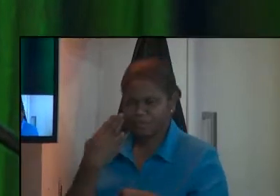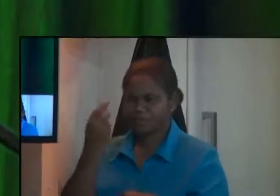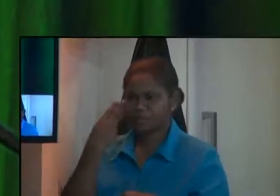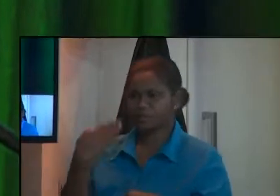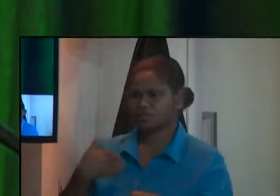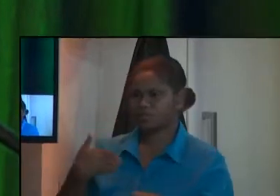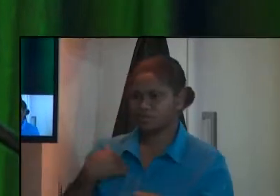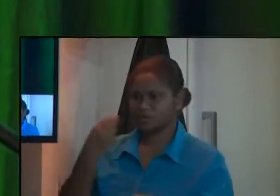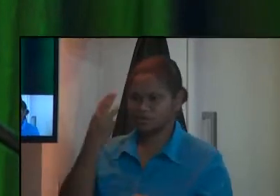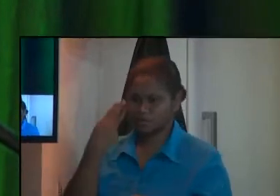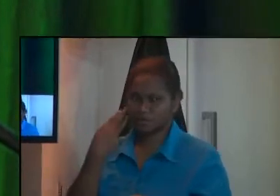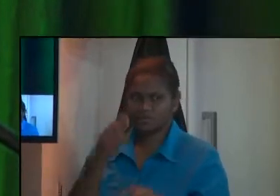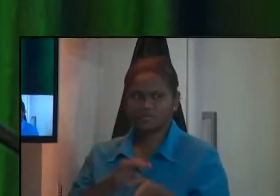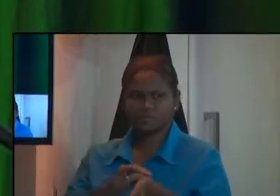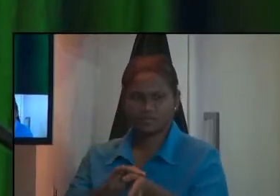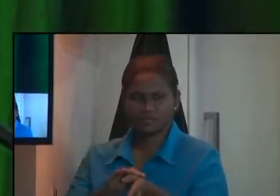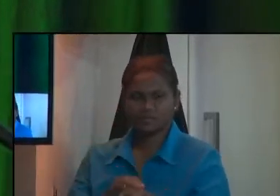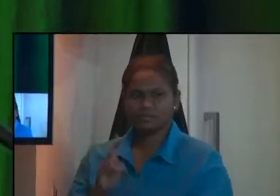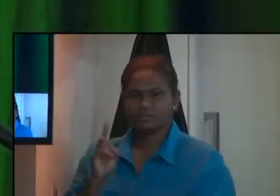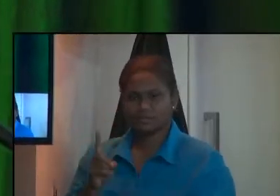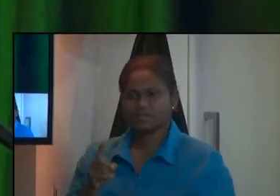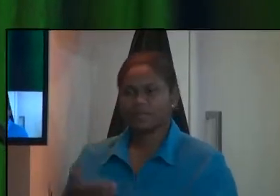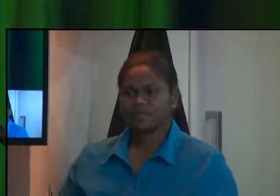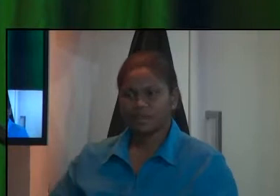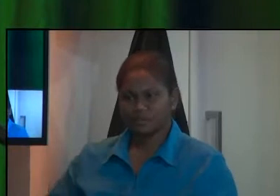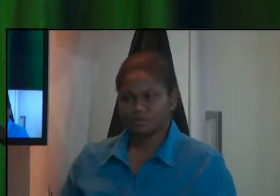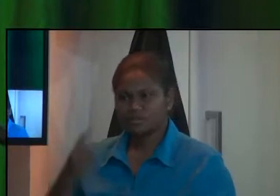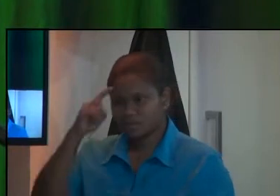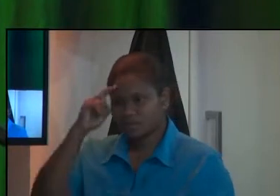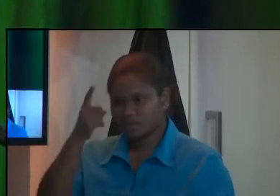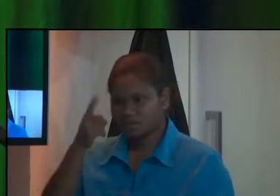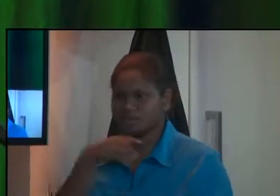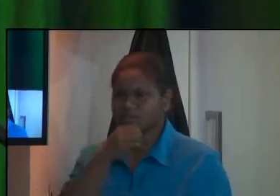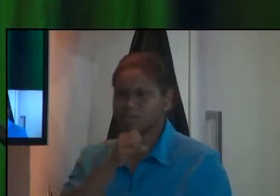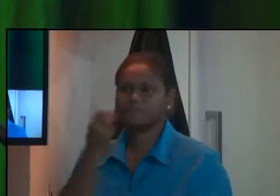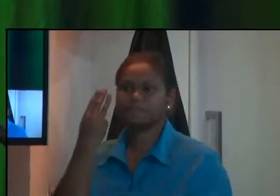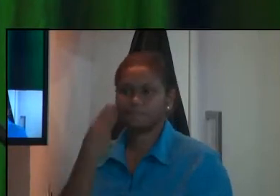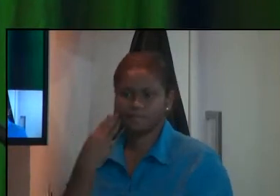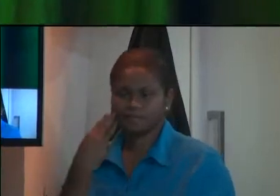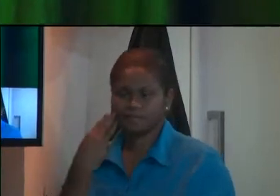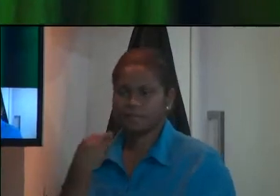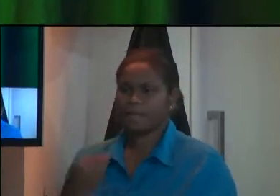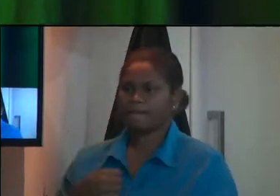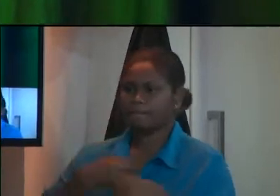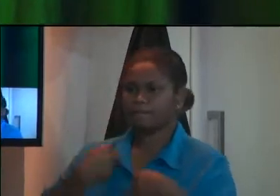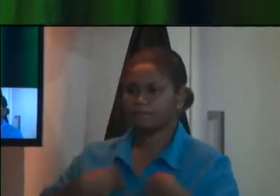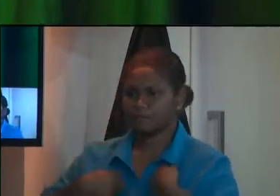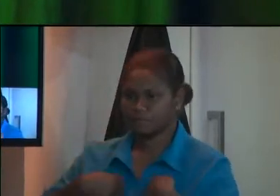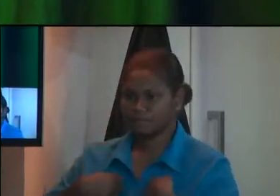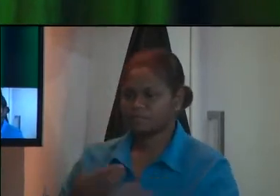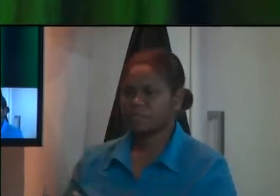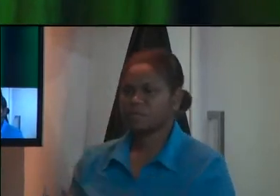leadership. Her interest is in understanding gender issues in PNG, particularly women leadership, and finding ways to improve